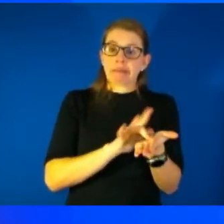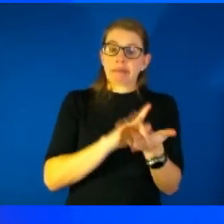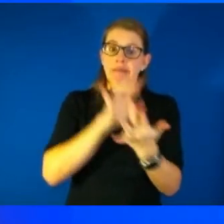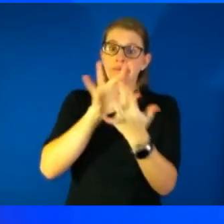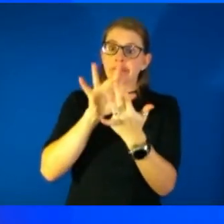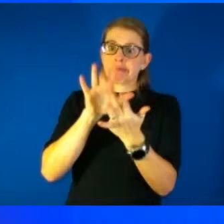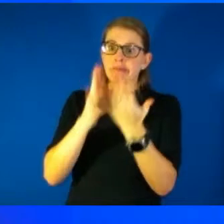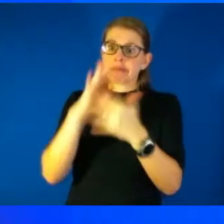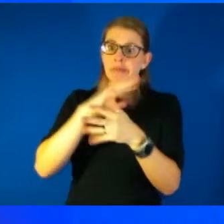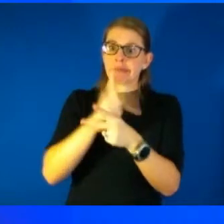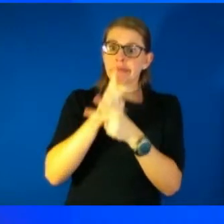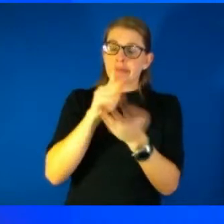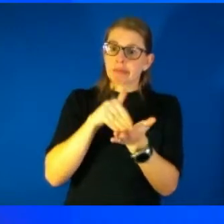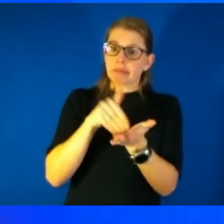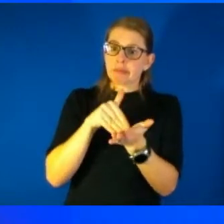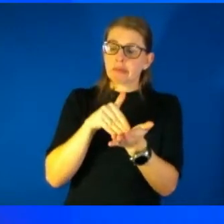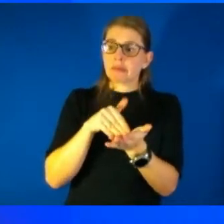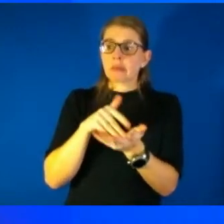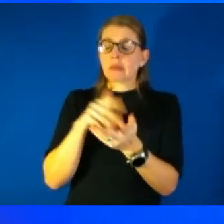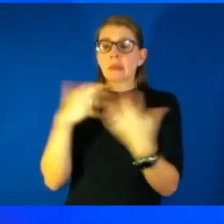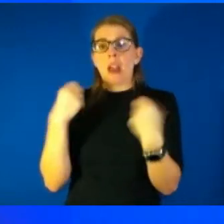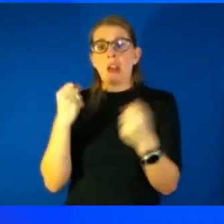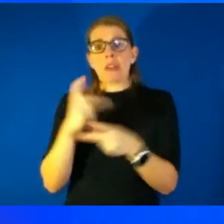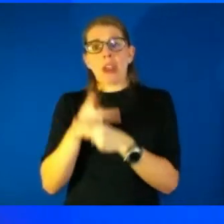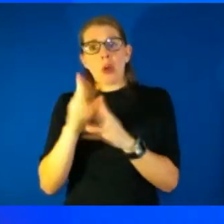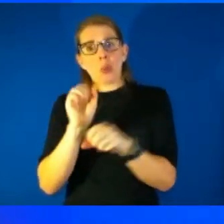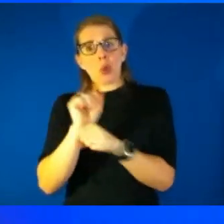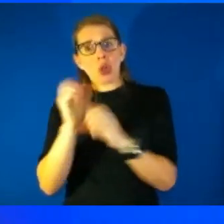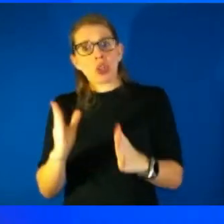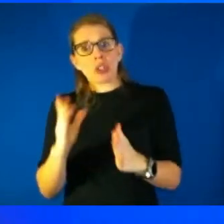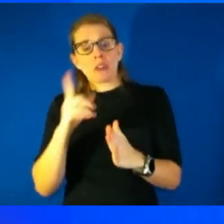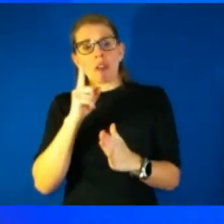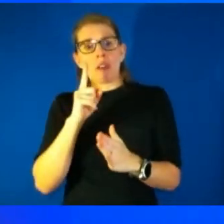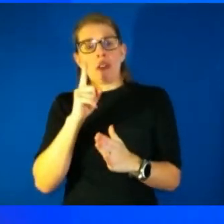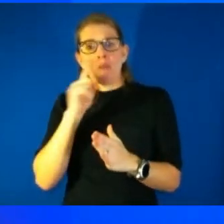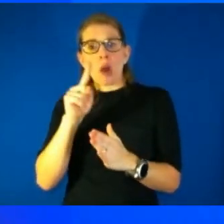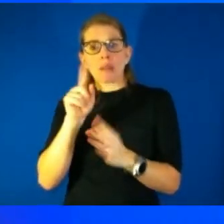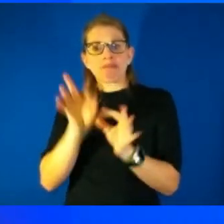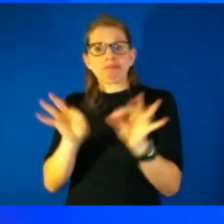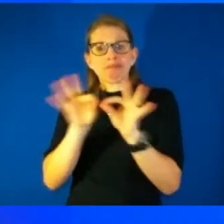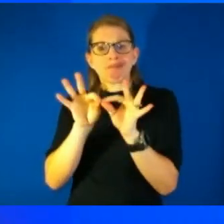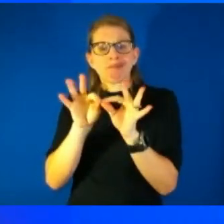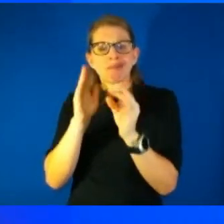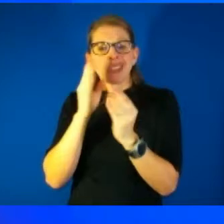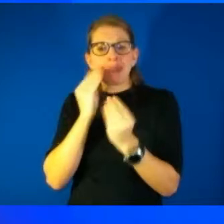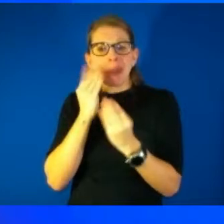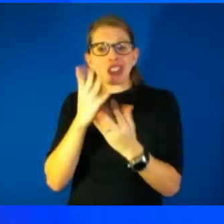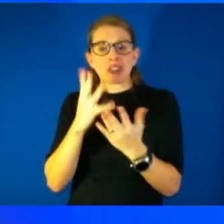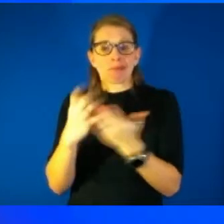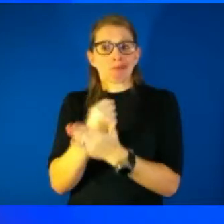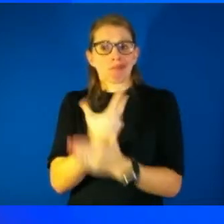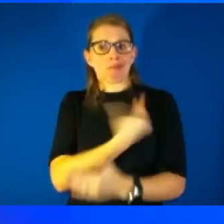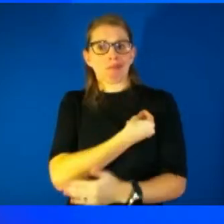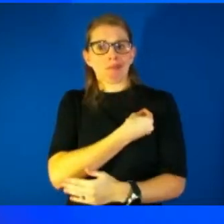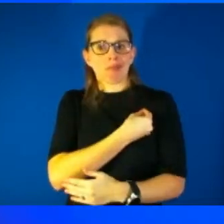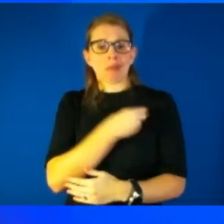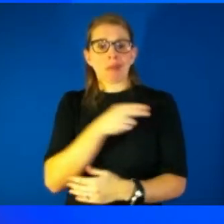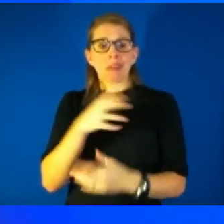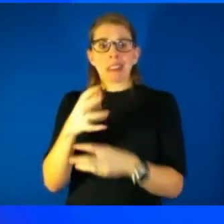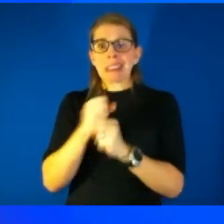other healthcare workers for pertinent information. Get vaccinated. Get your